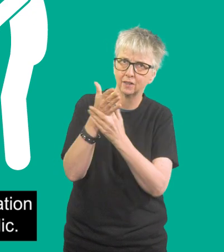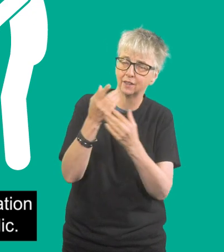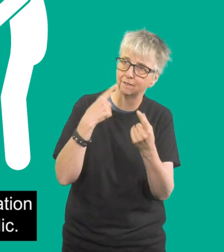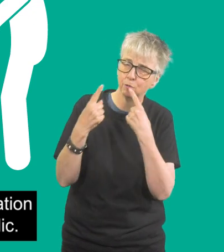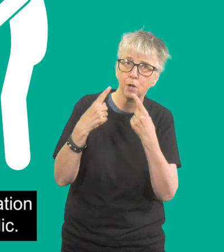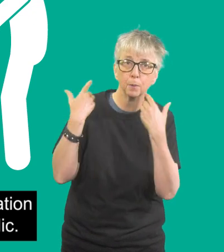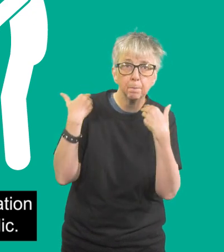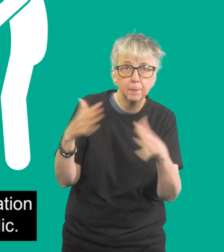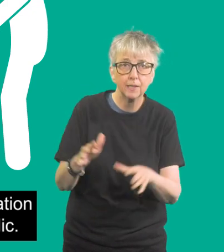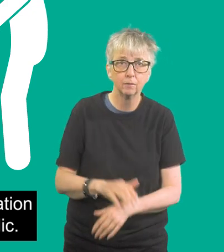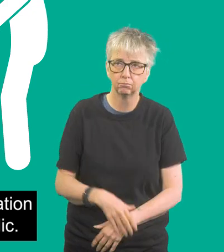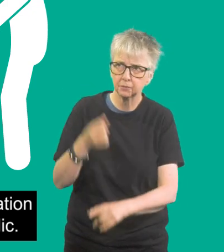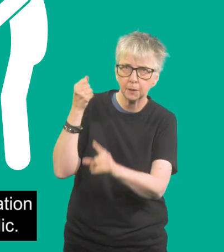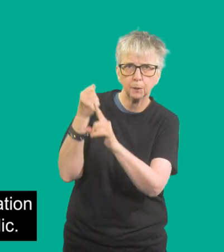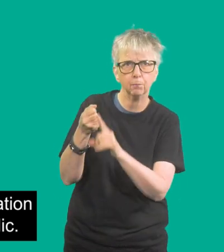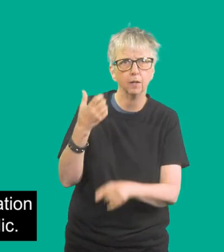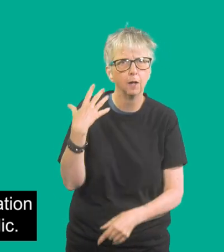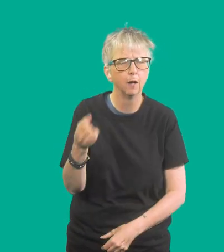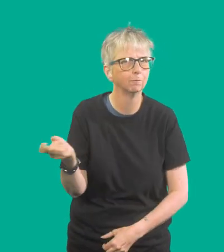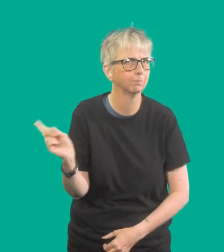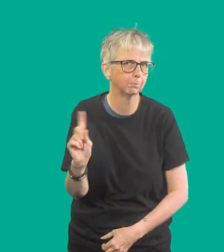information produced for members of the public.